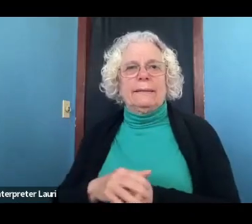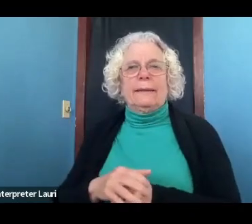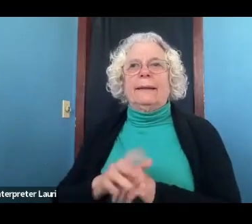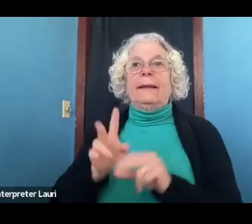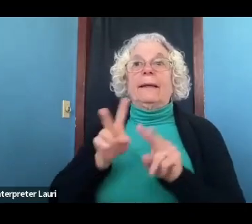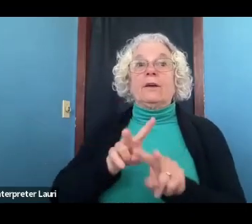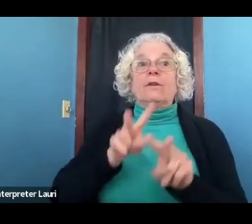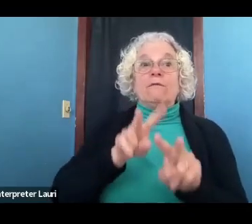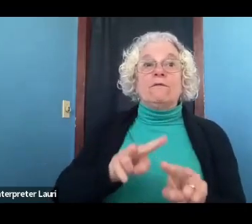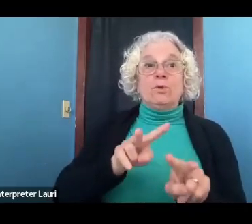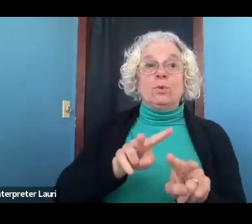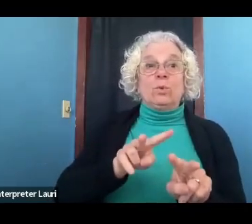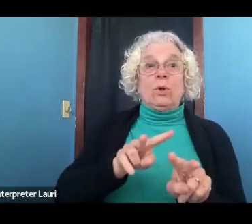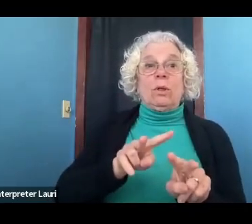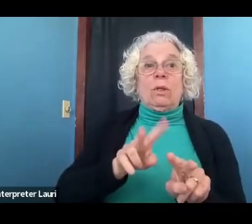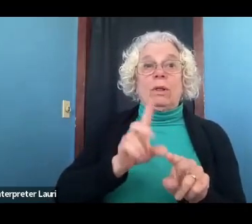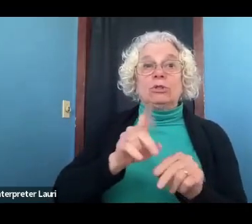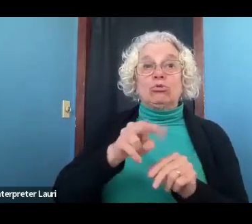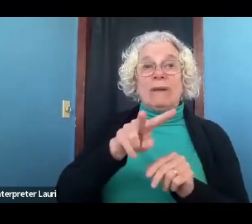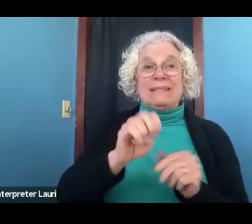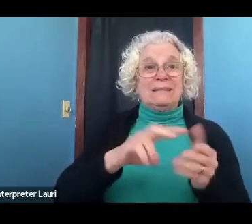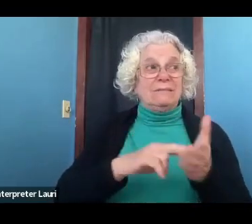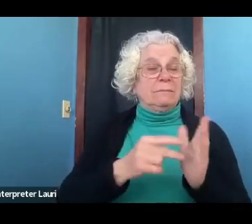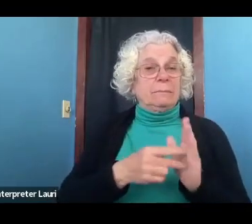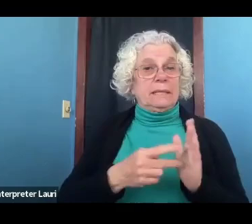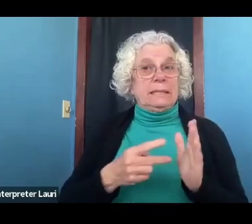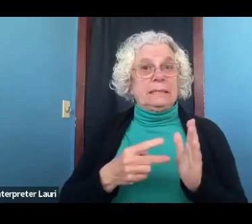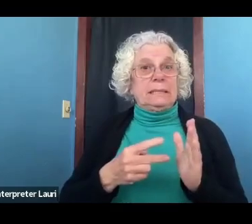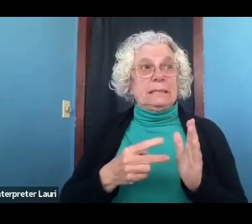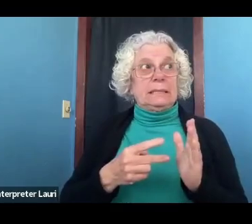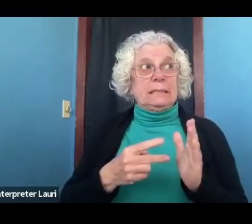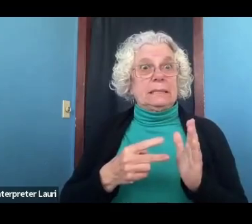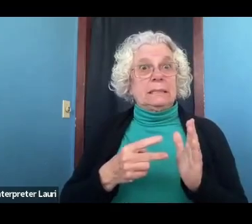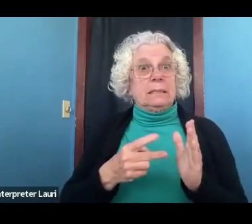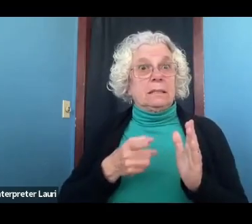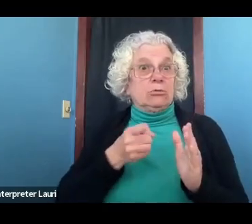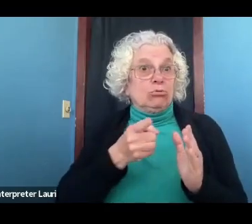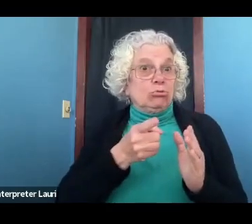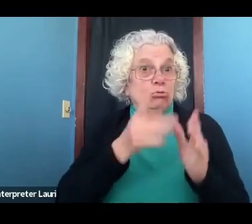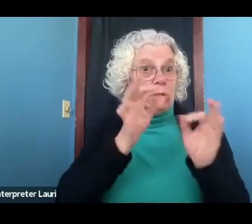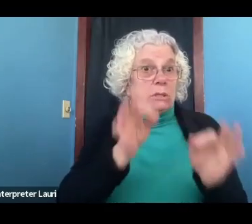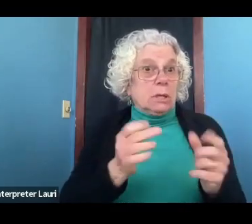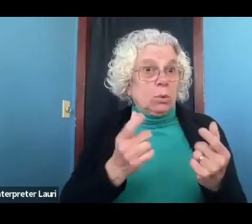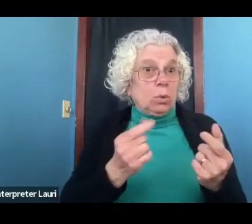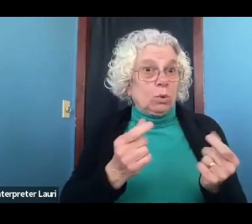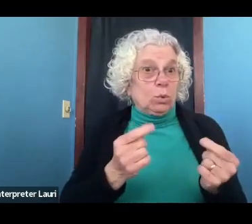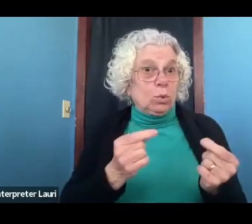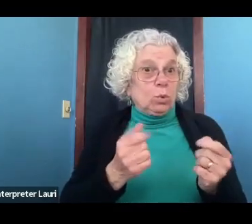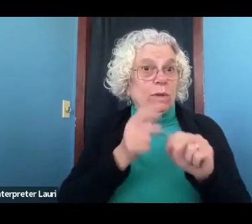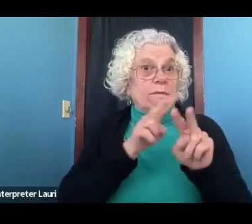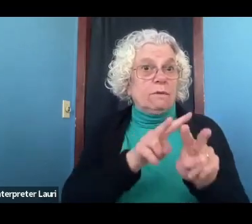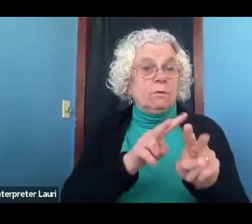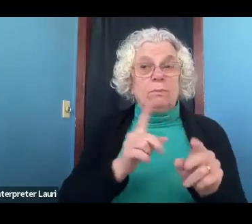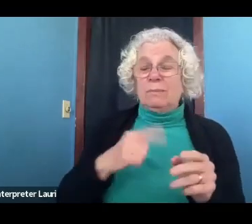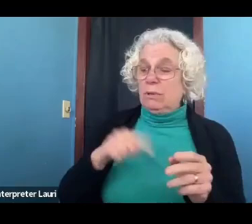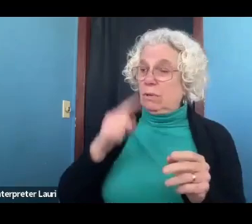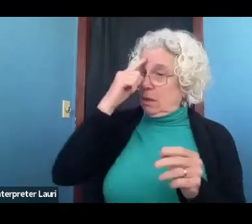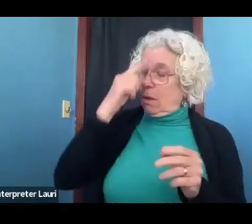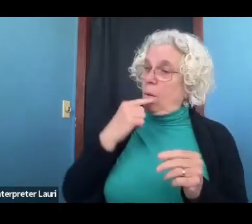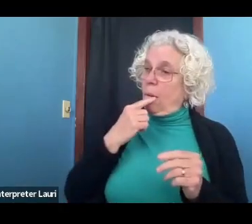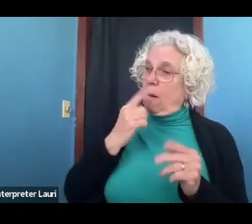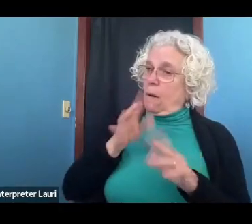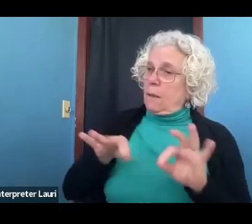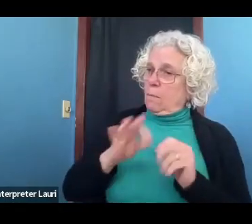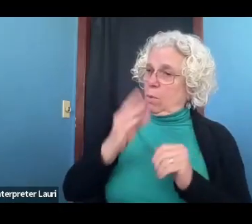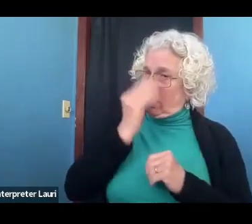mainly about what happens to your body when you're alive at the end of your life, if you have information in there about what